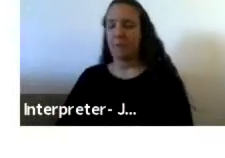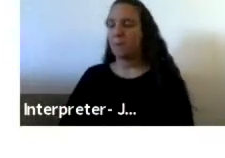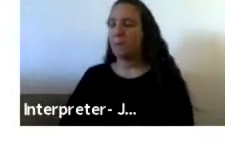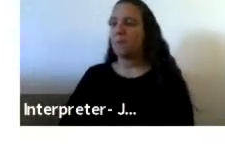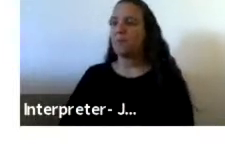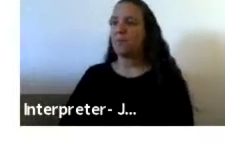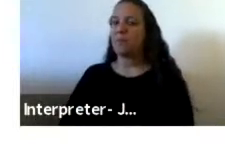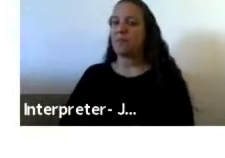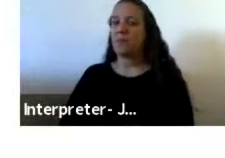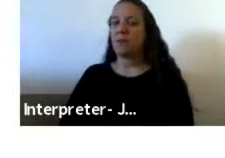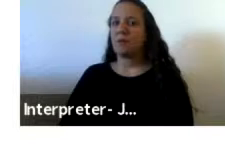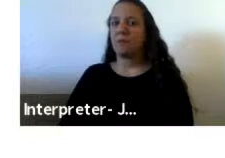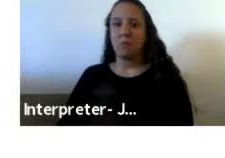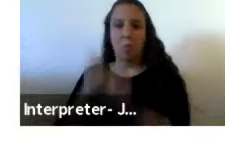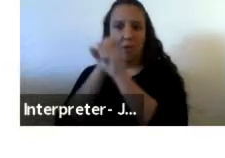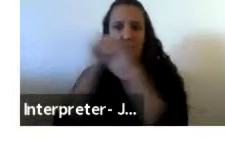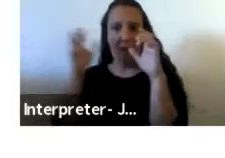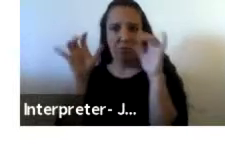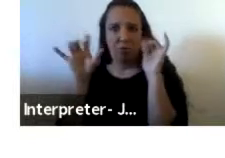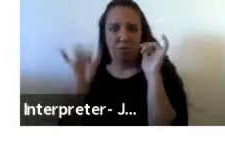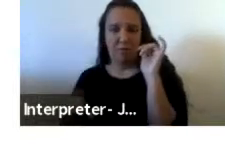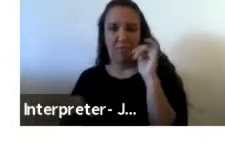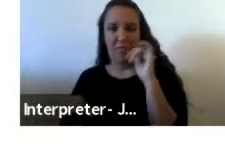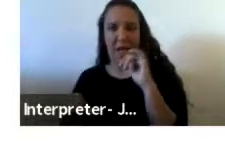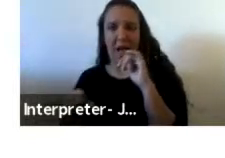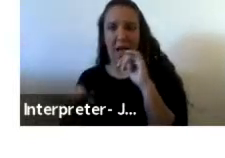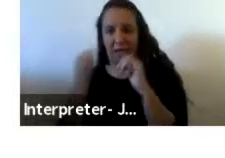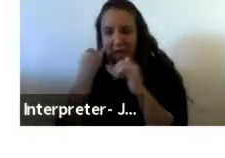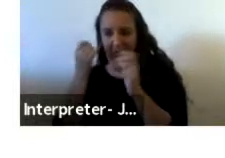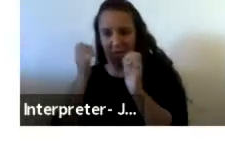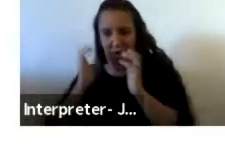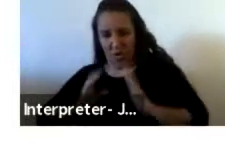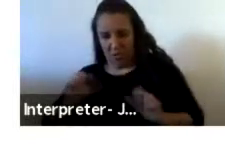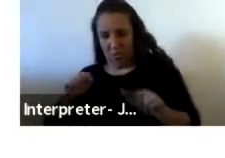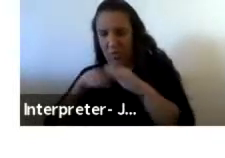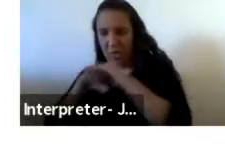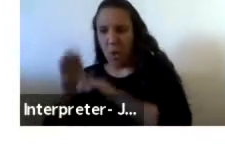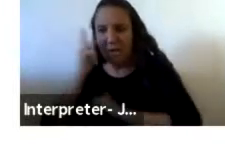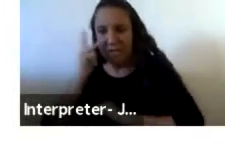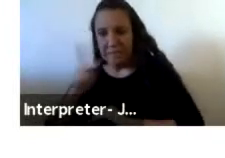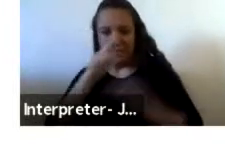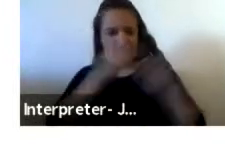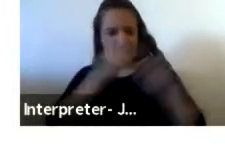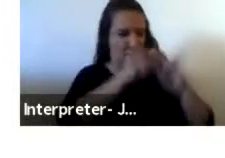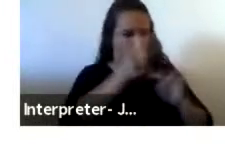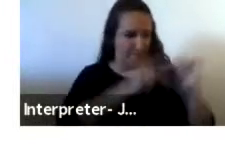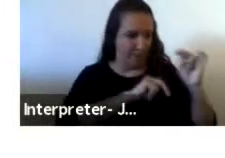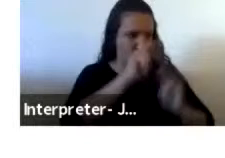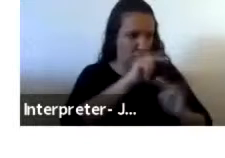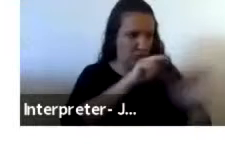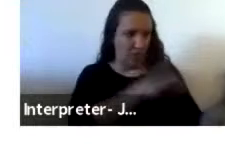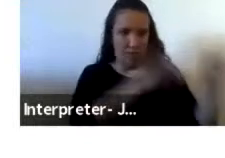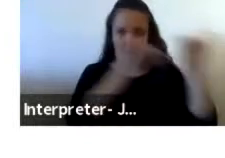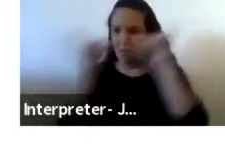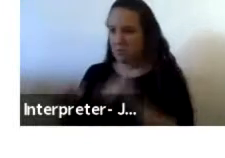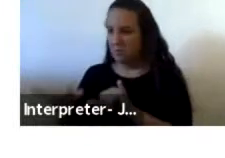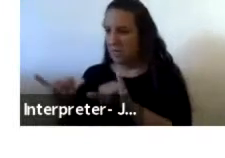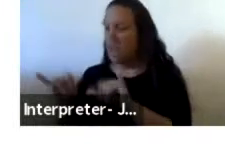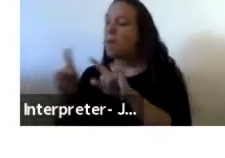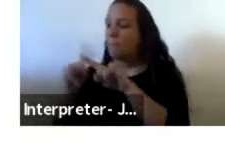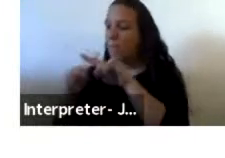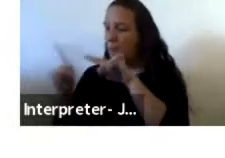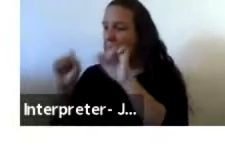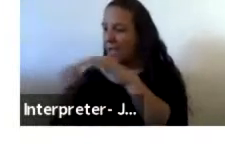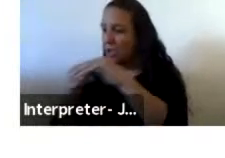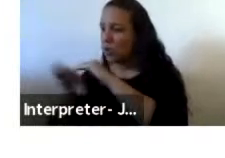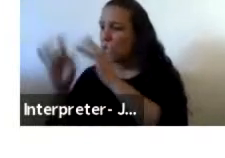let customers come in and see your brick and mortar experience the same way pretty much how people can navigate an e-commerce site.